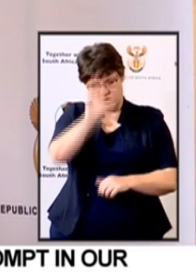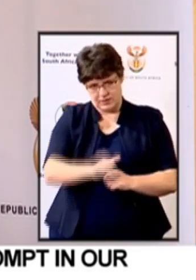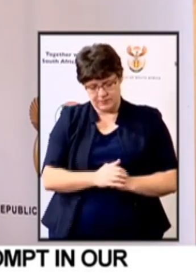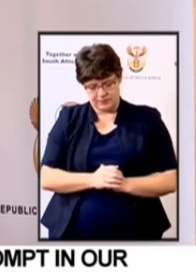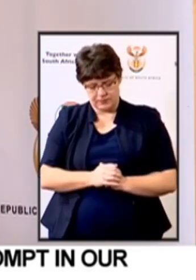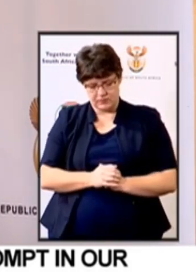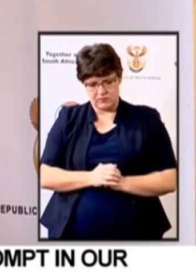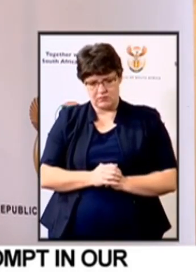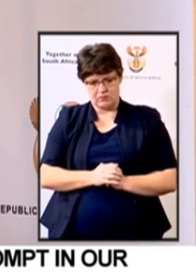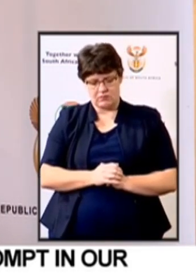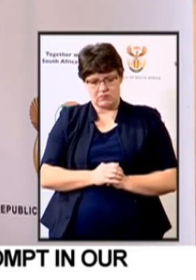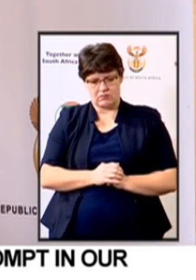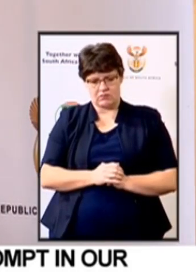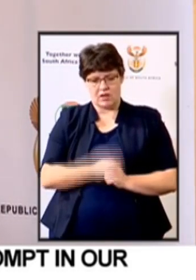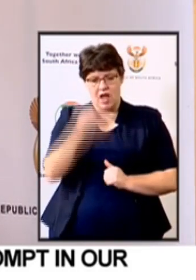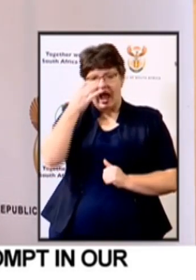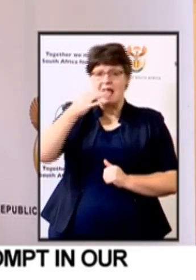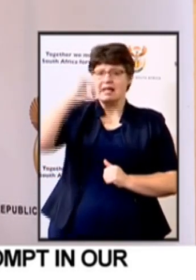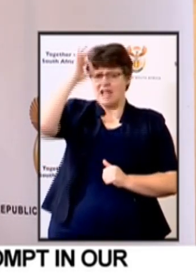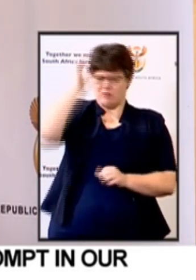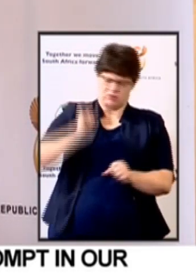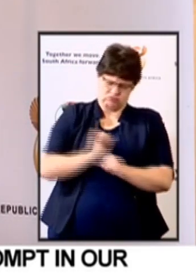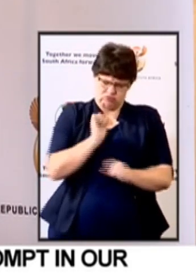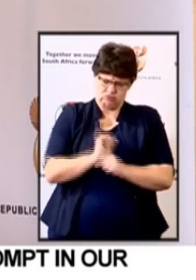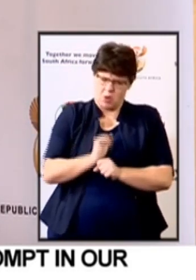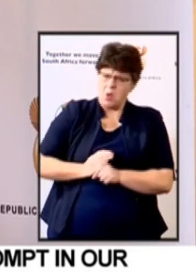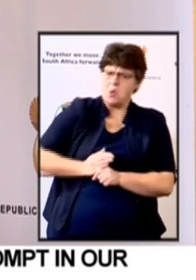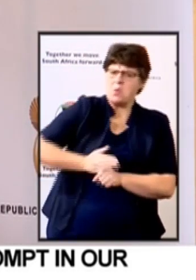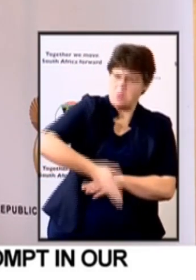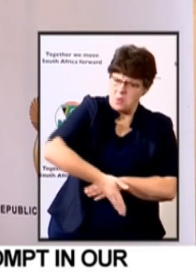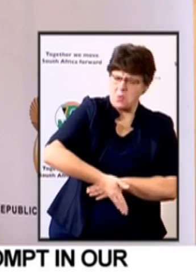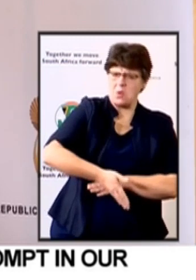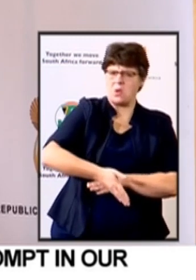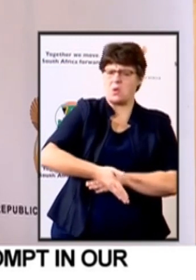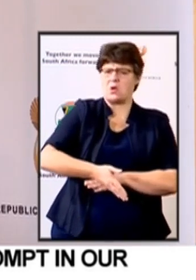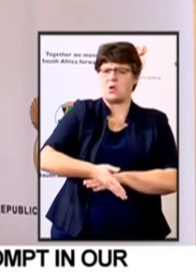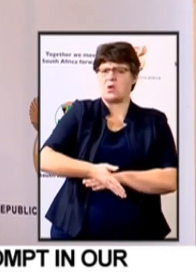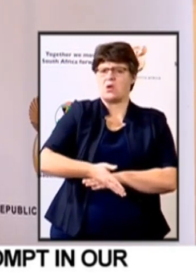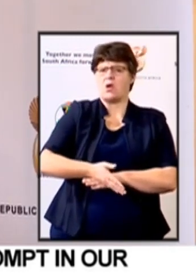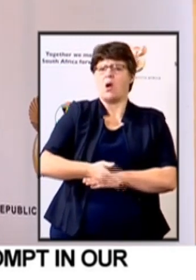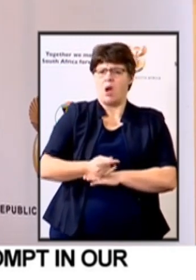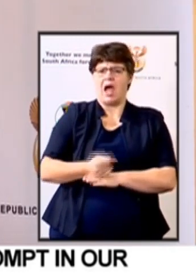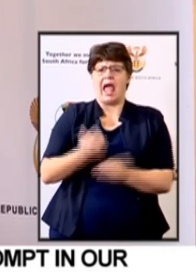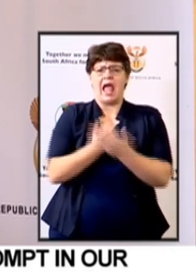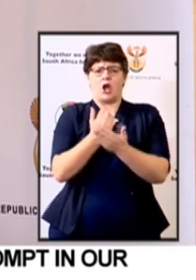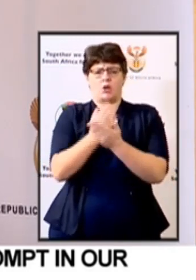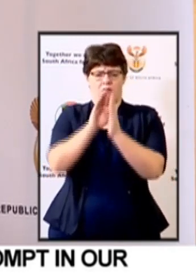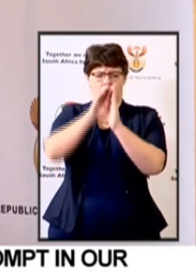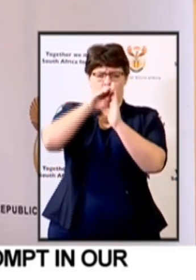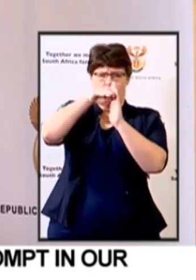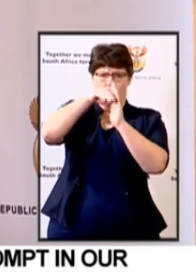South Africa at a time when government was hard at work to revive the declining economy.